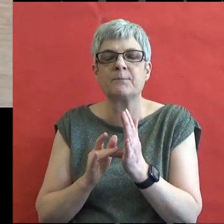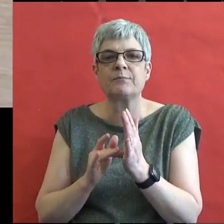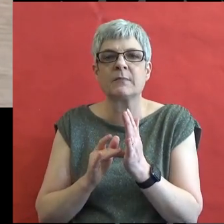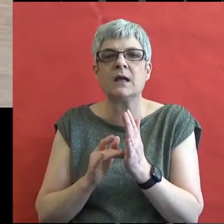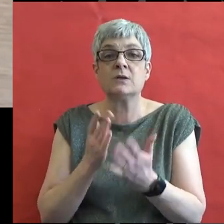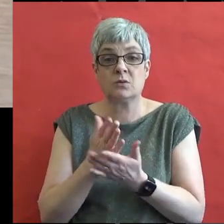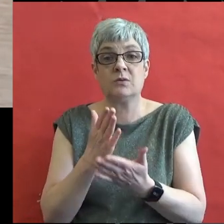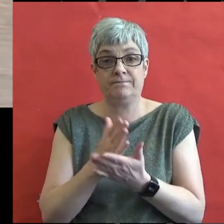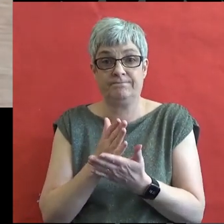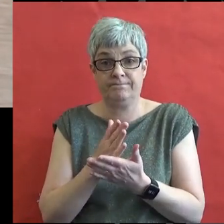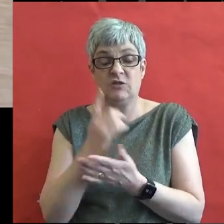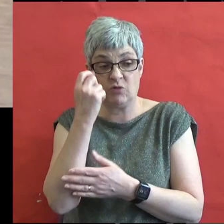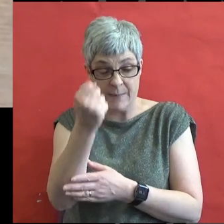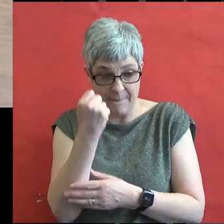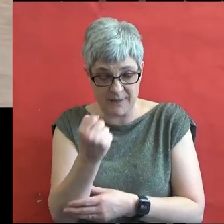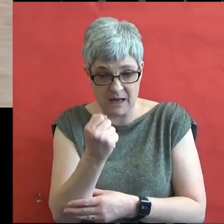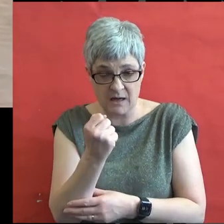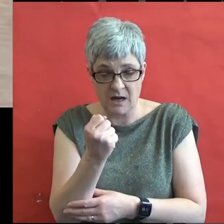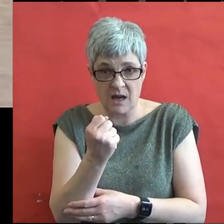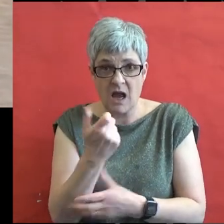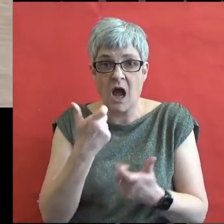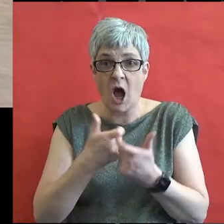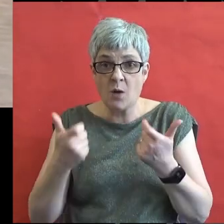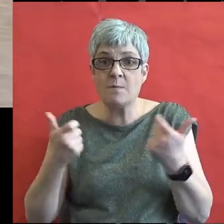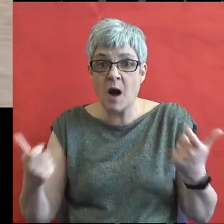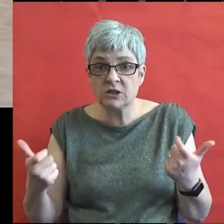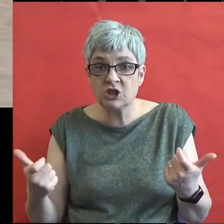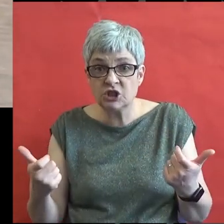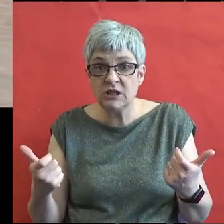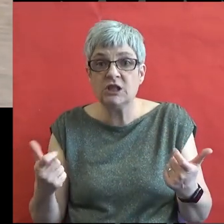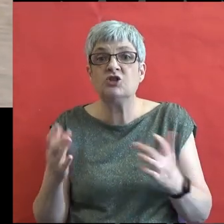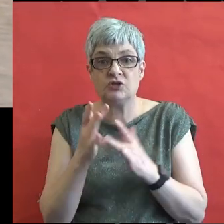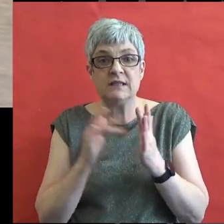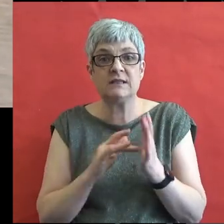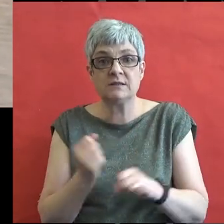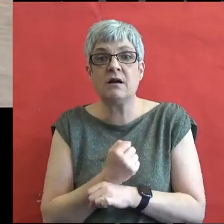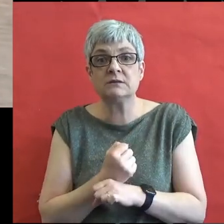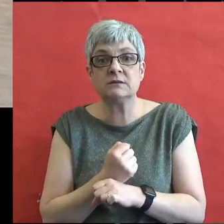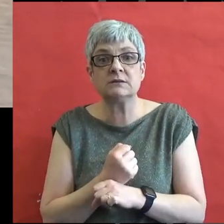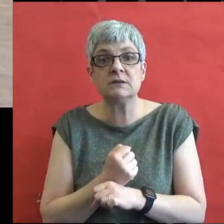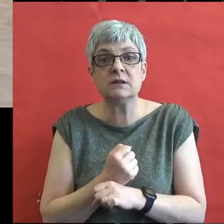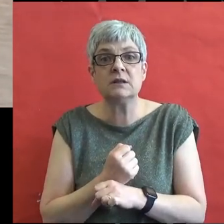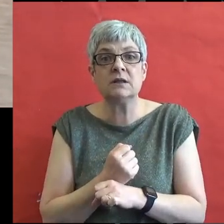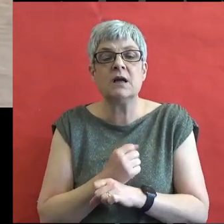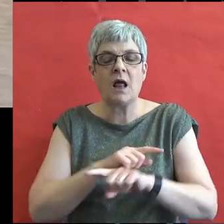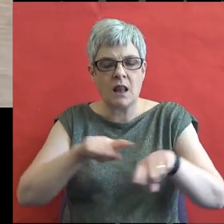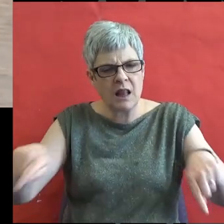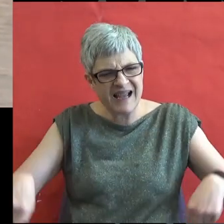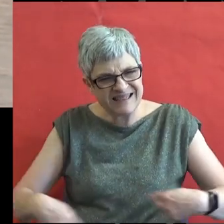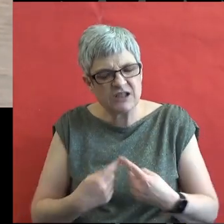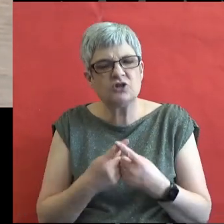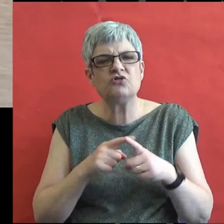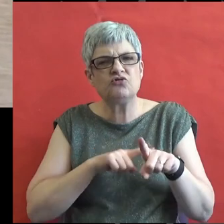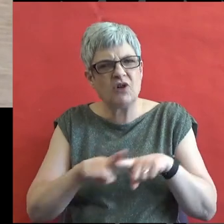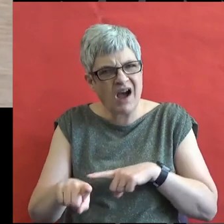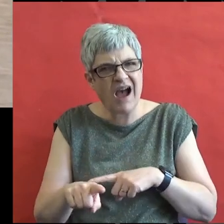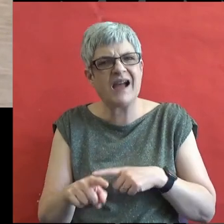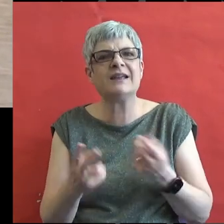So let's all remember just how much Jesus has done for us, and let us try to be